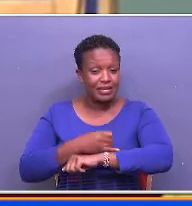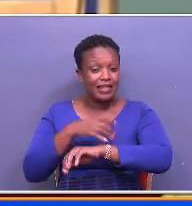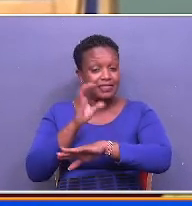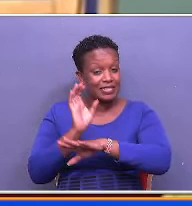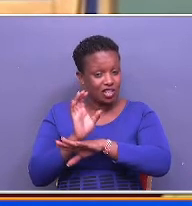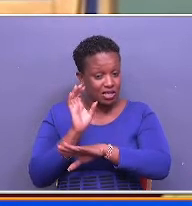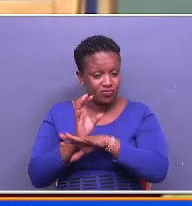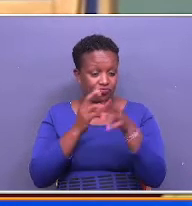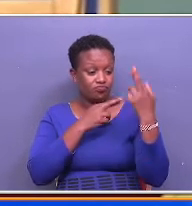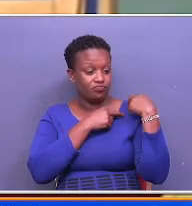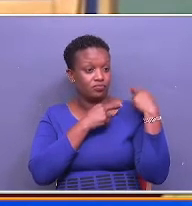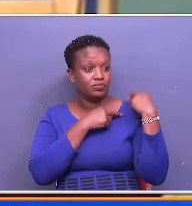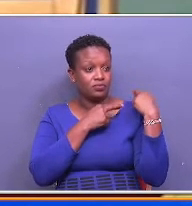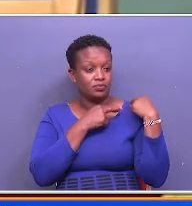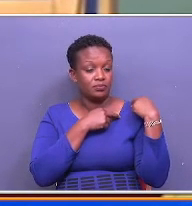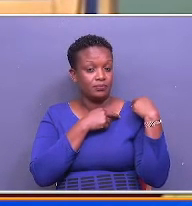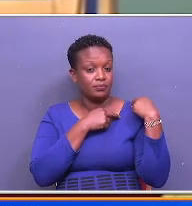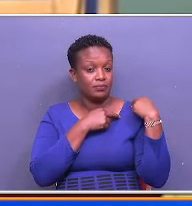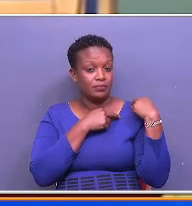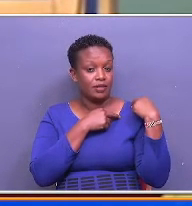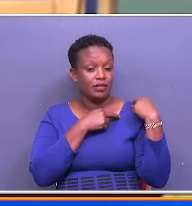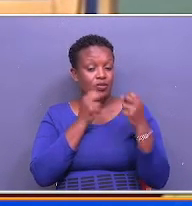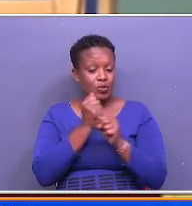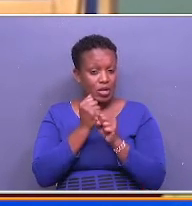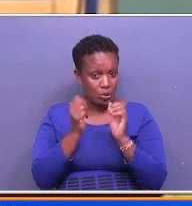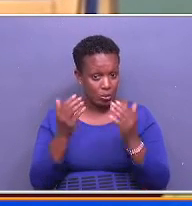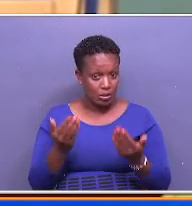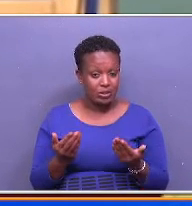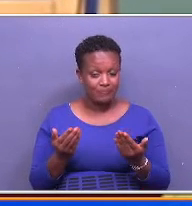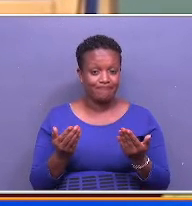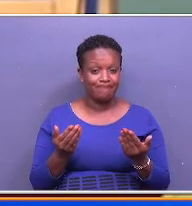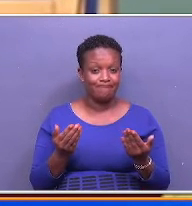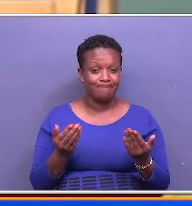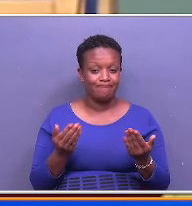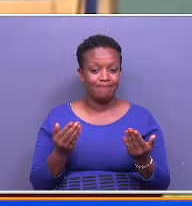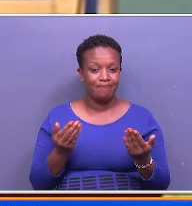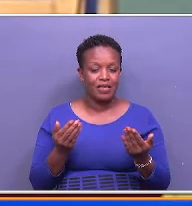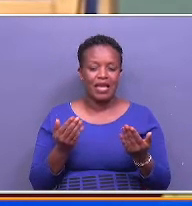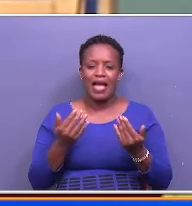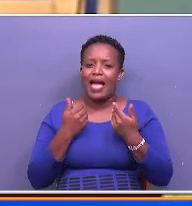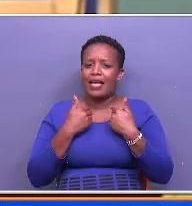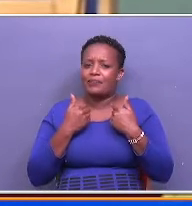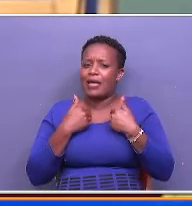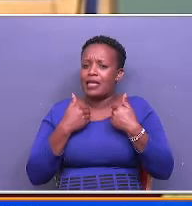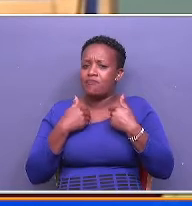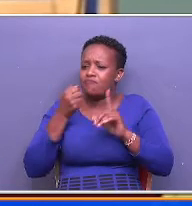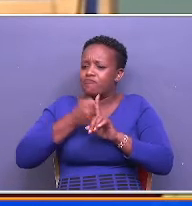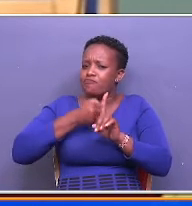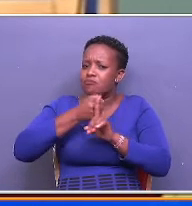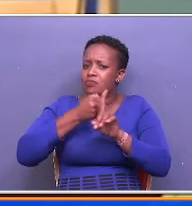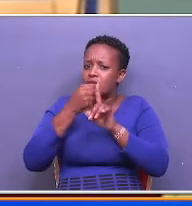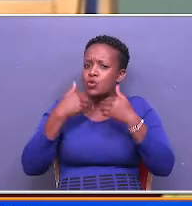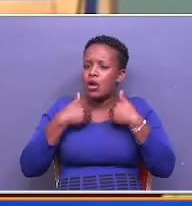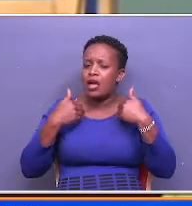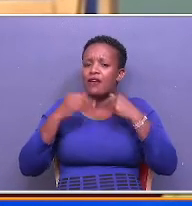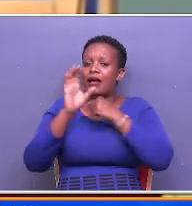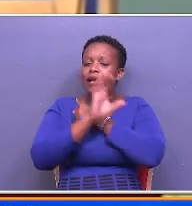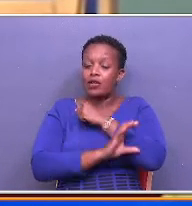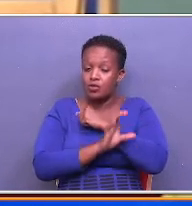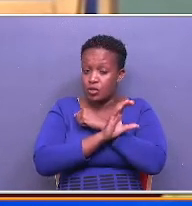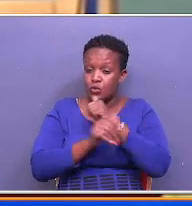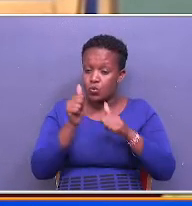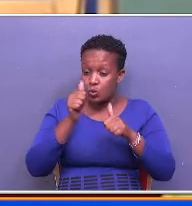the church, in making sure that we have a country that has